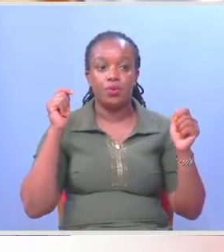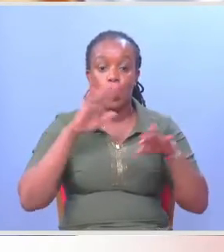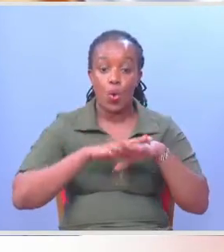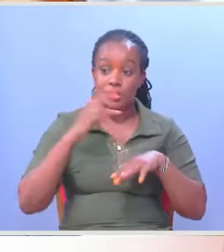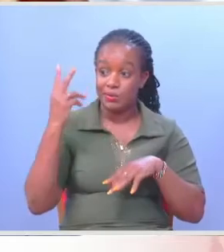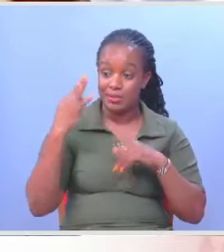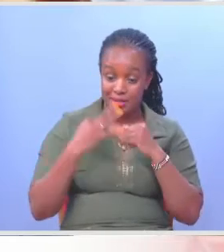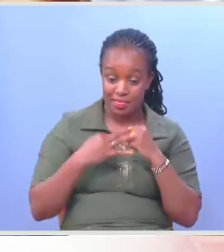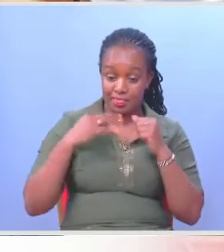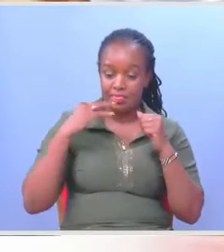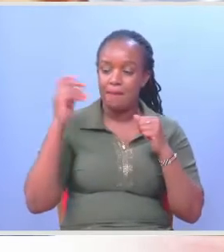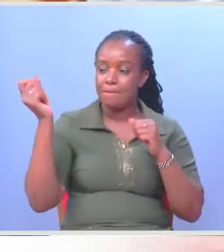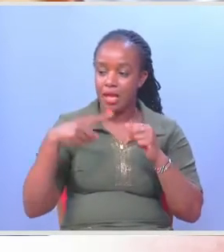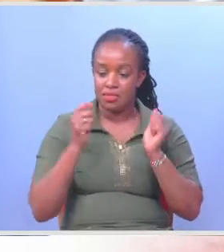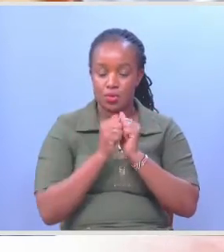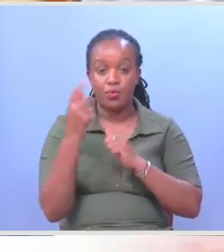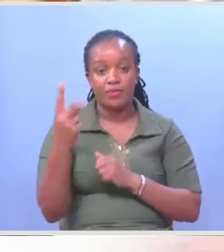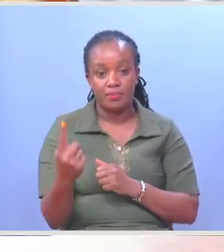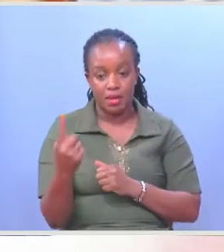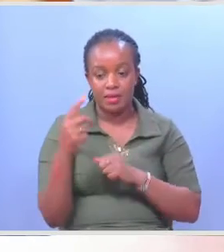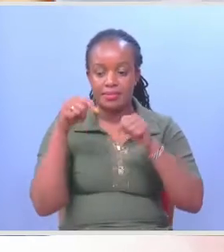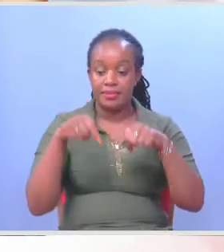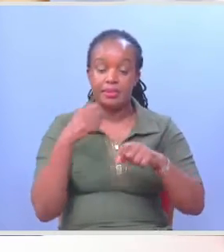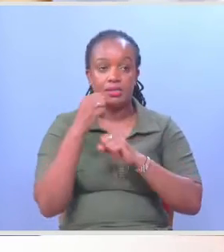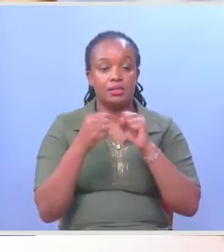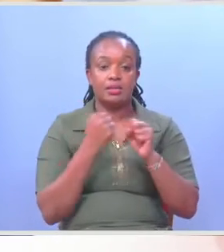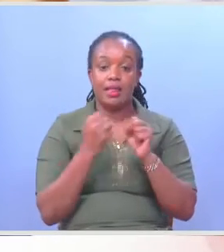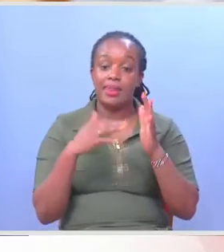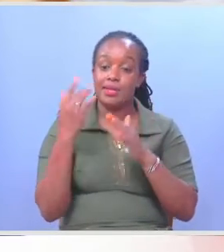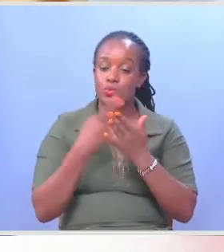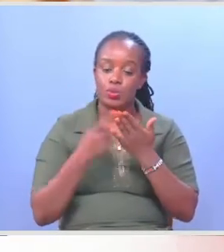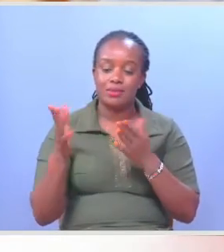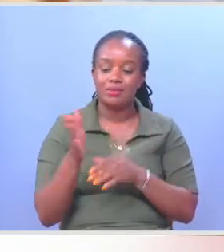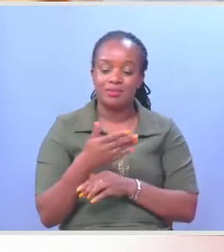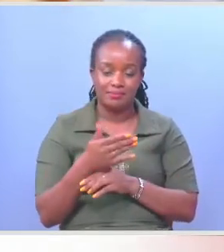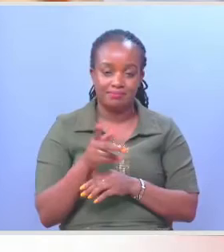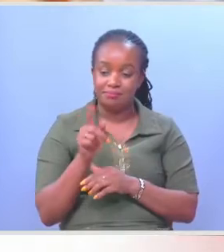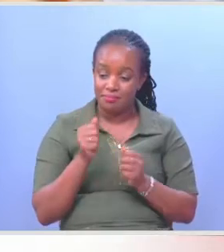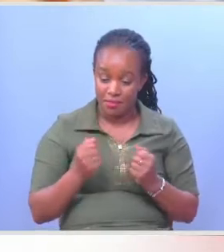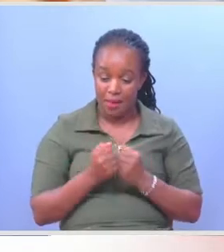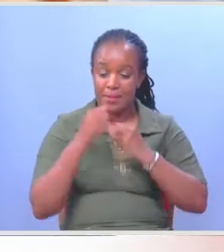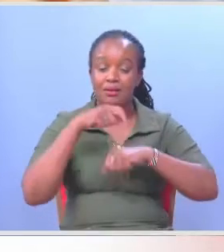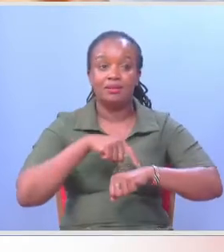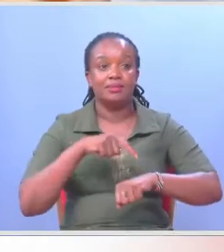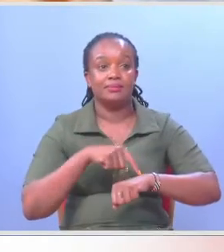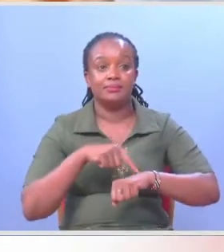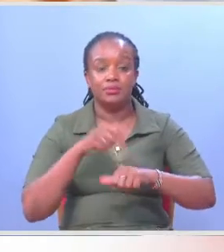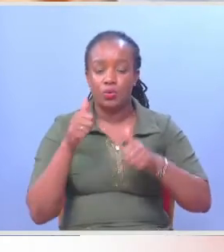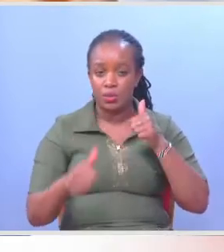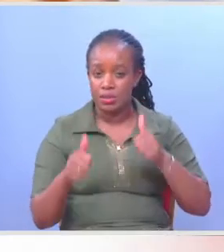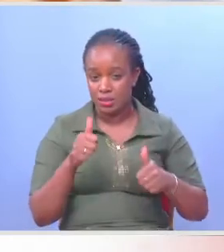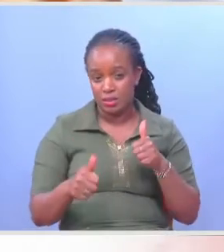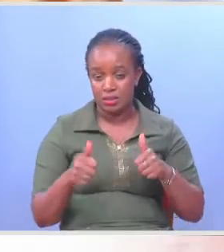28th of November this year, that is next week, Thursday. This comes at a time when we know that there should be